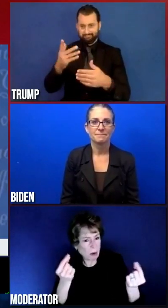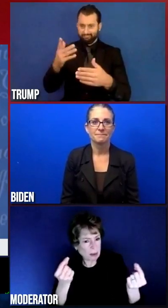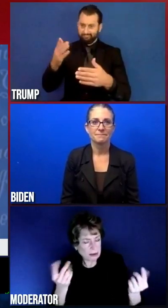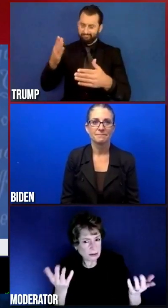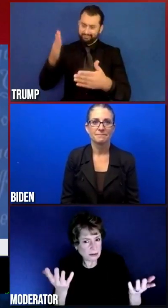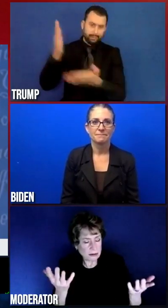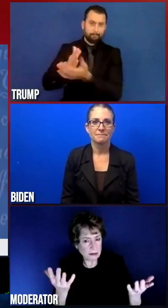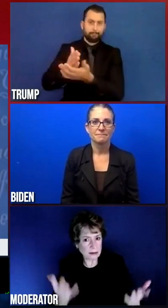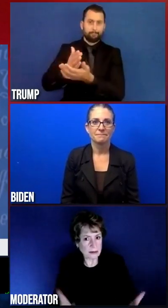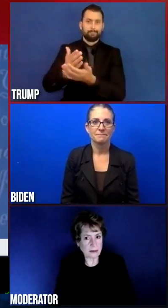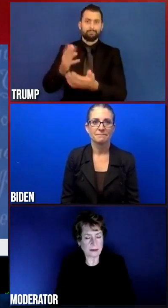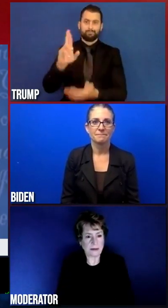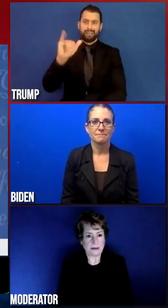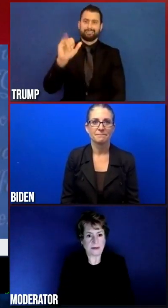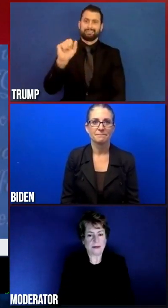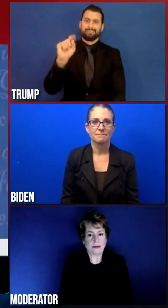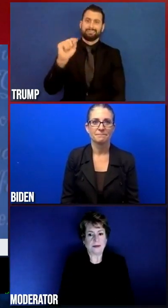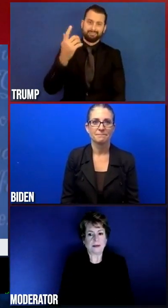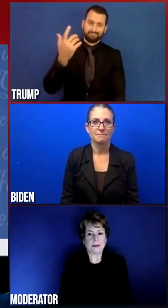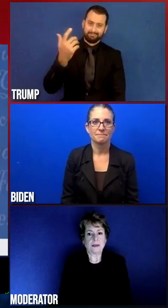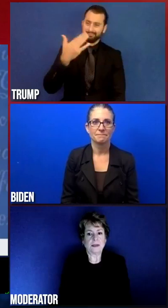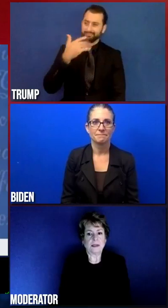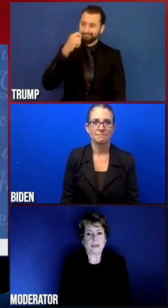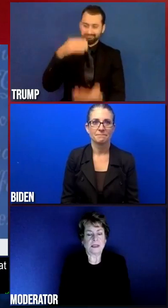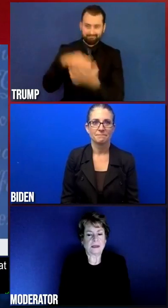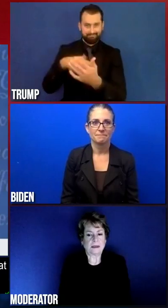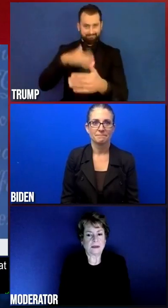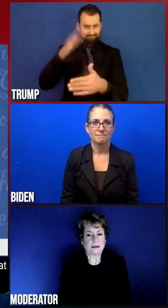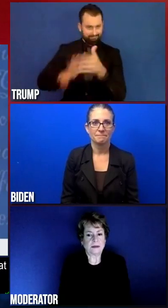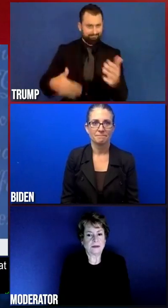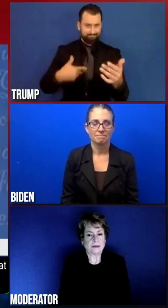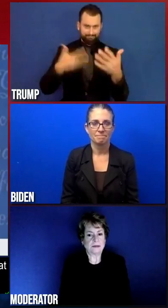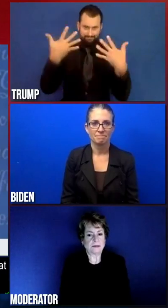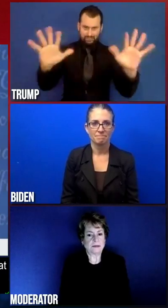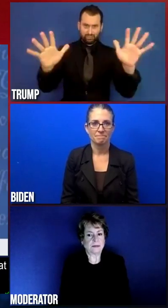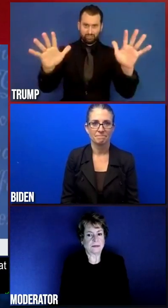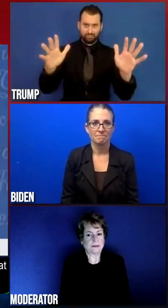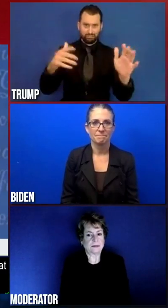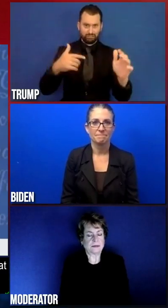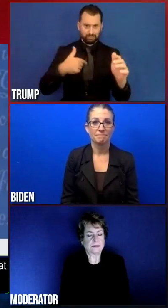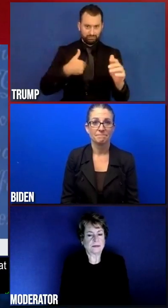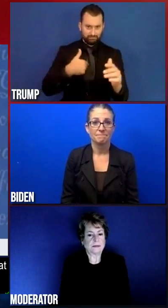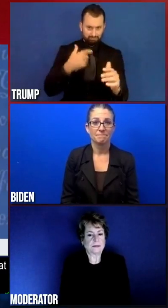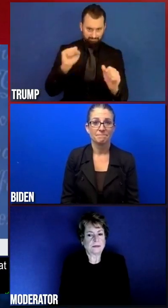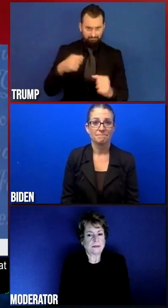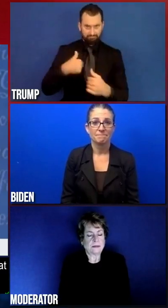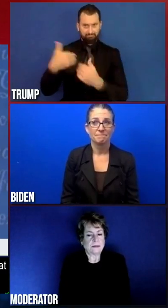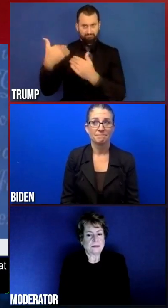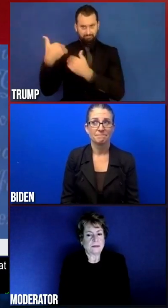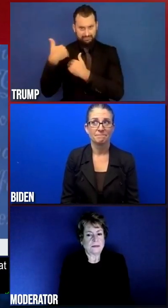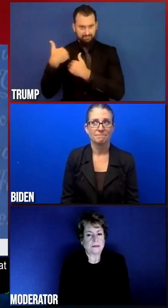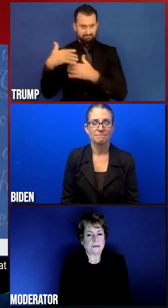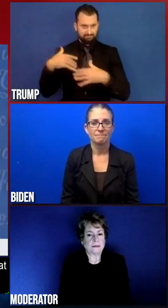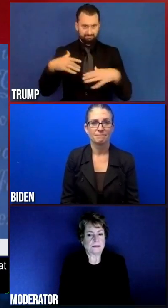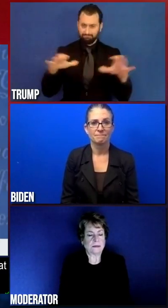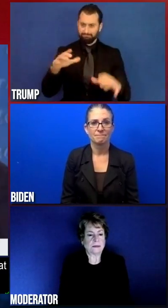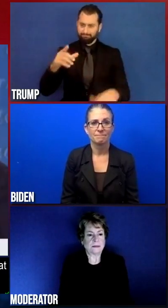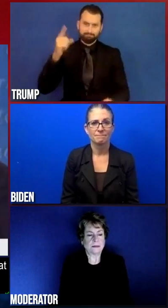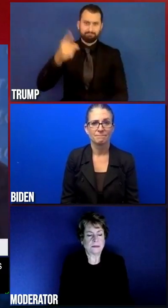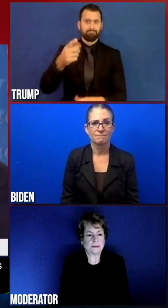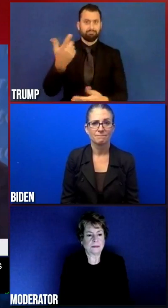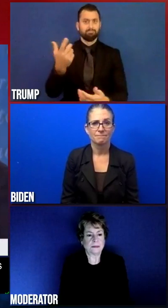things that were absolutely insane, that it was a radical revolution that was taking place in our